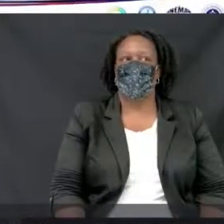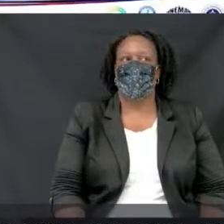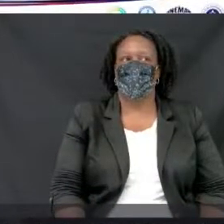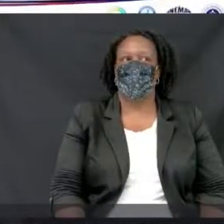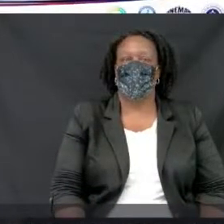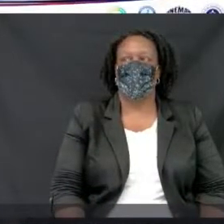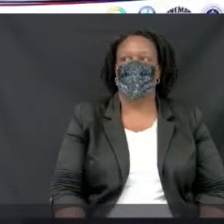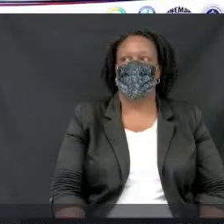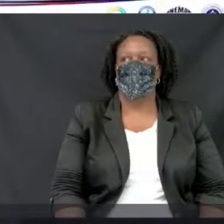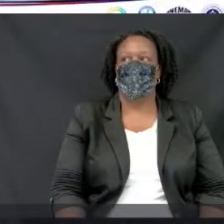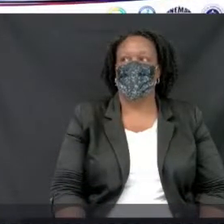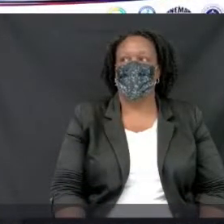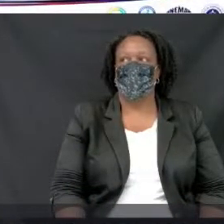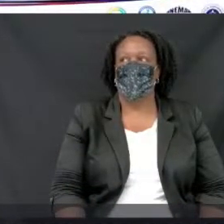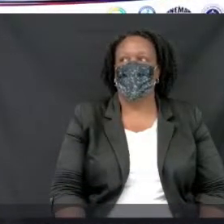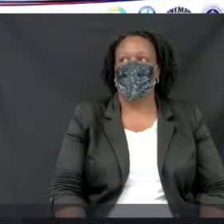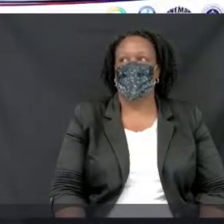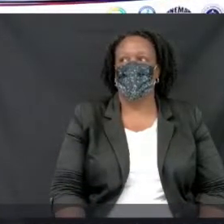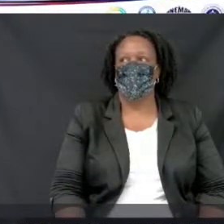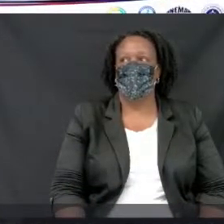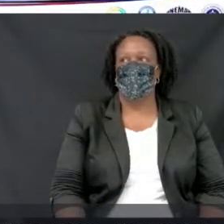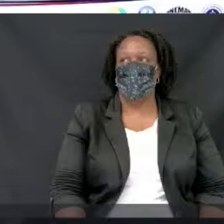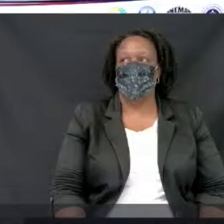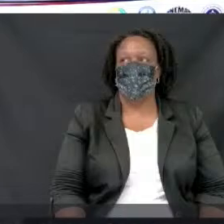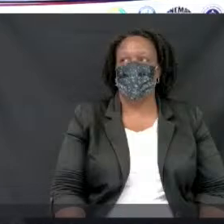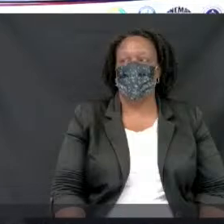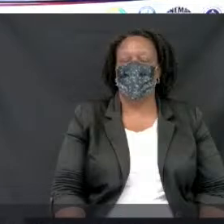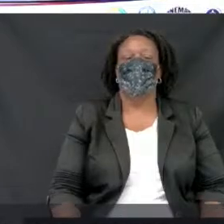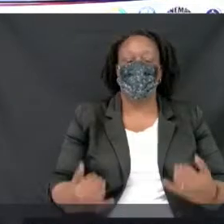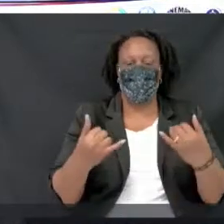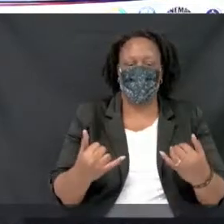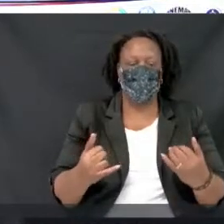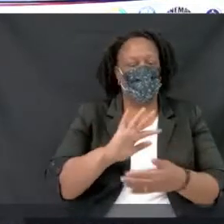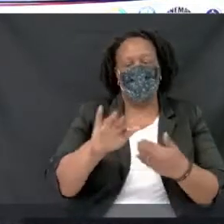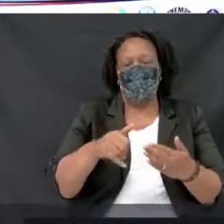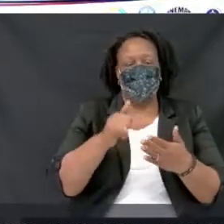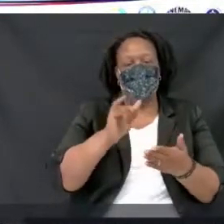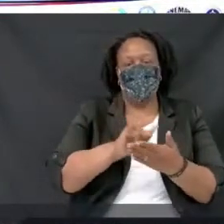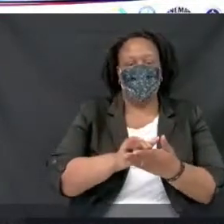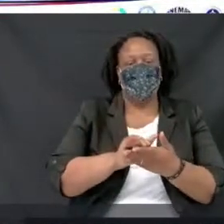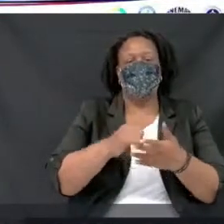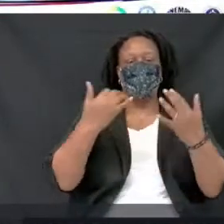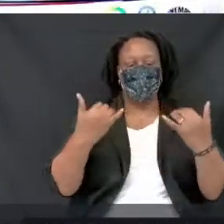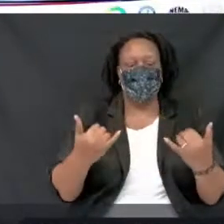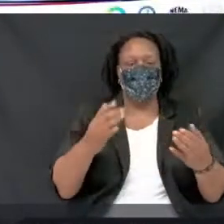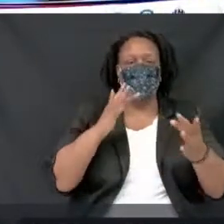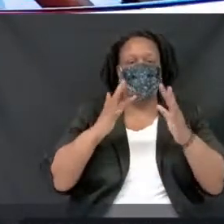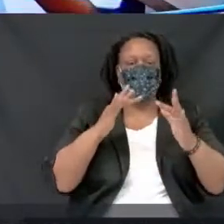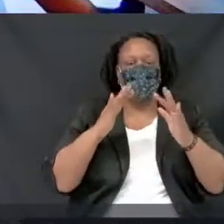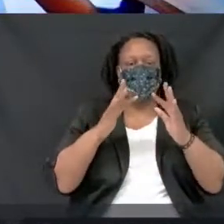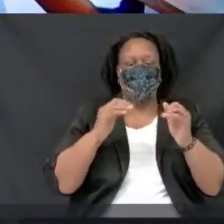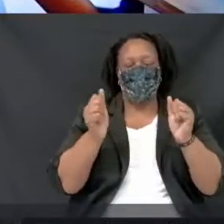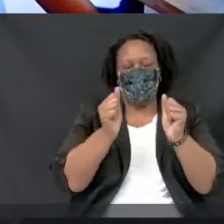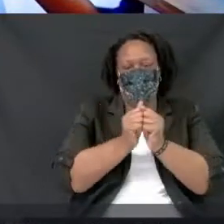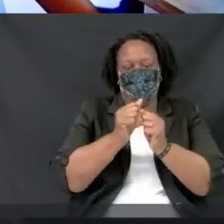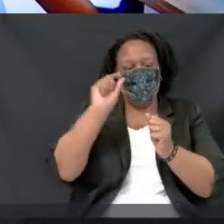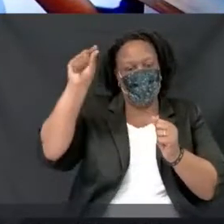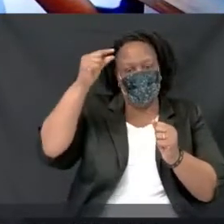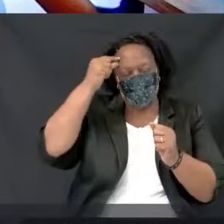stated, the measures that are before the Cabinet for the Cabinet's approval are going